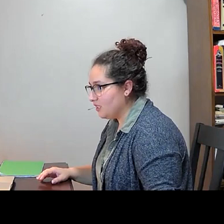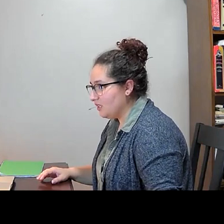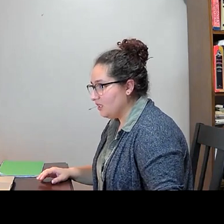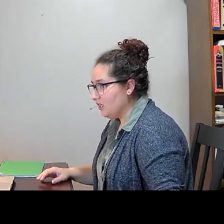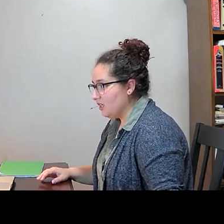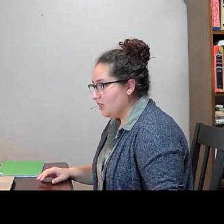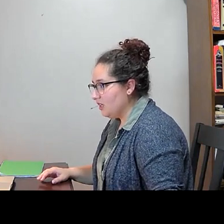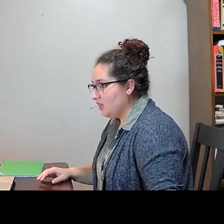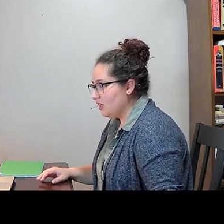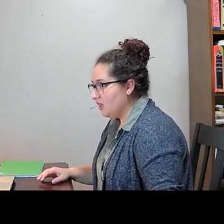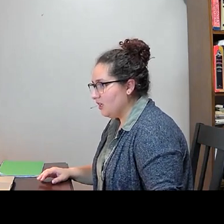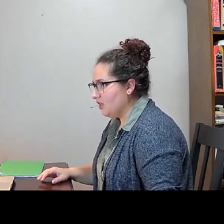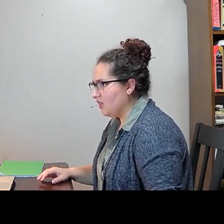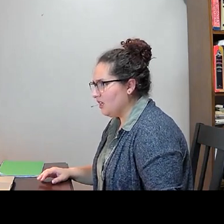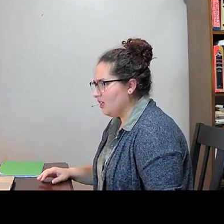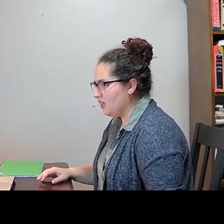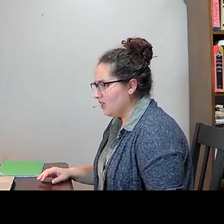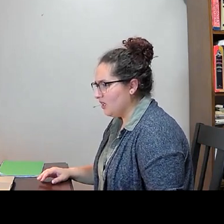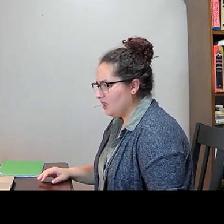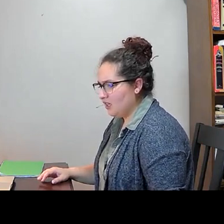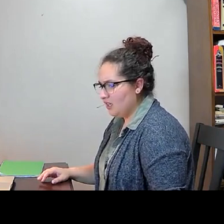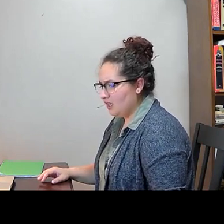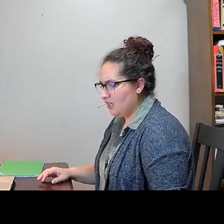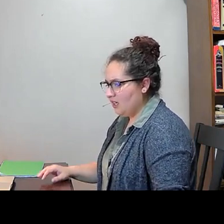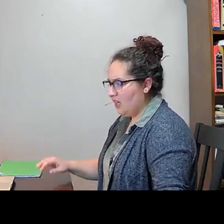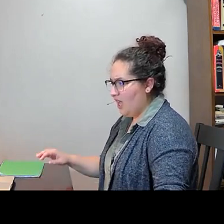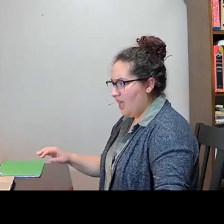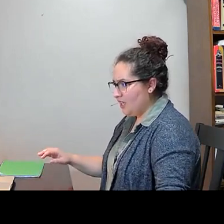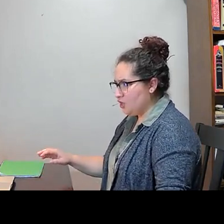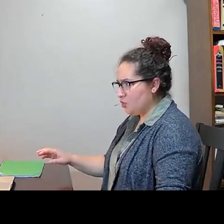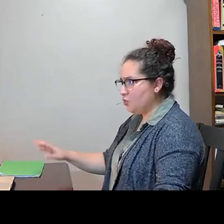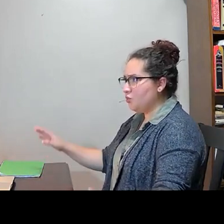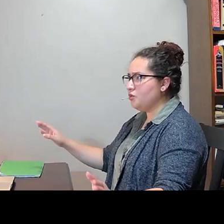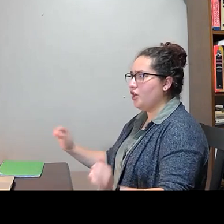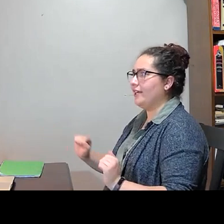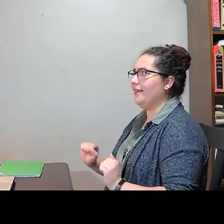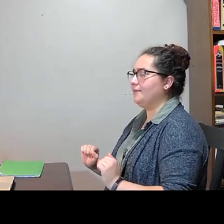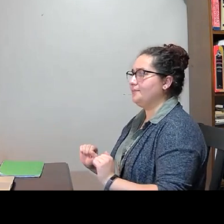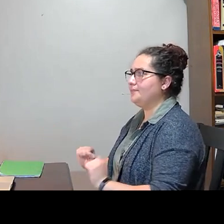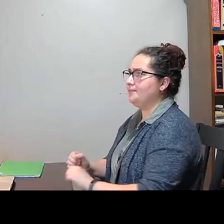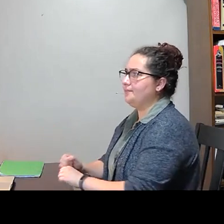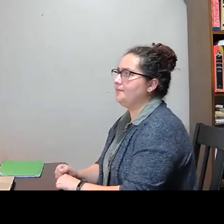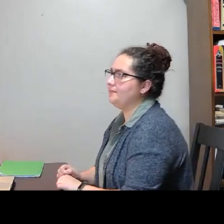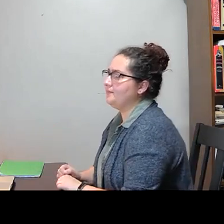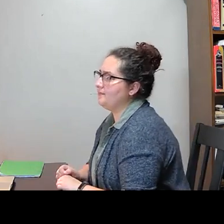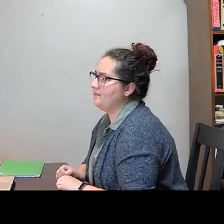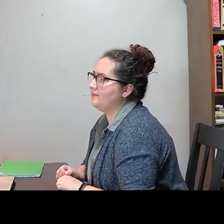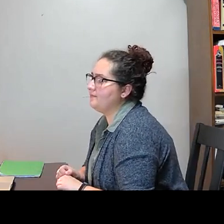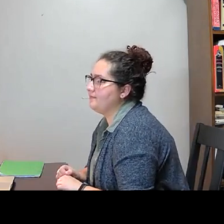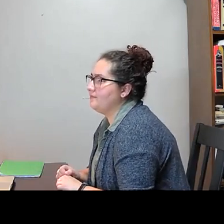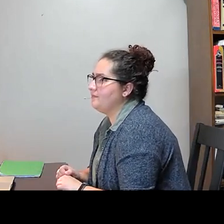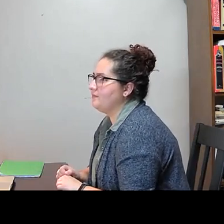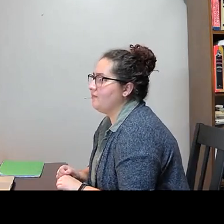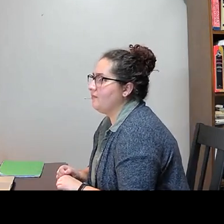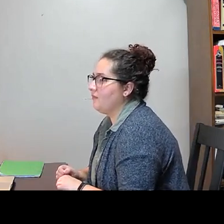You said this was a movement, a revolution. And you started it. Because you wouldn't come